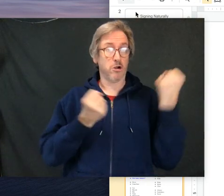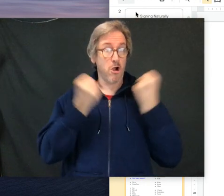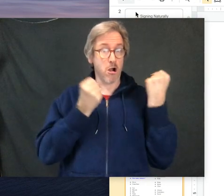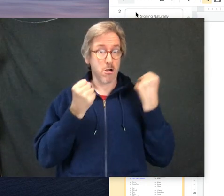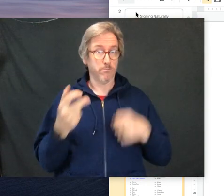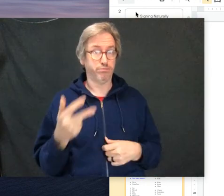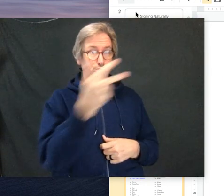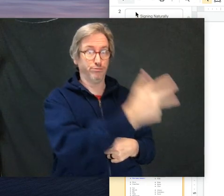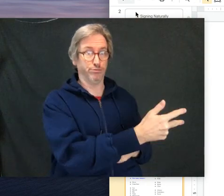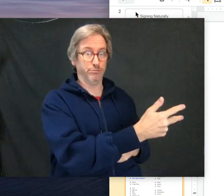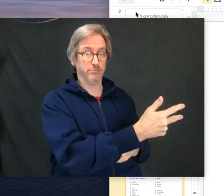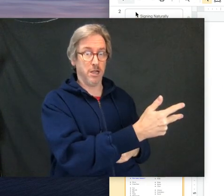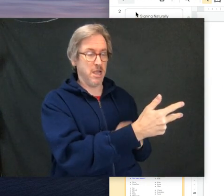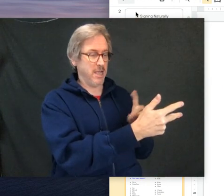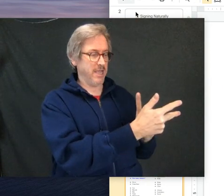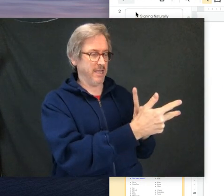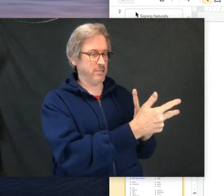or car.